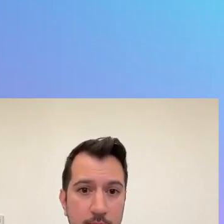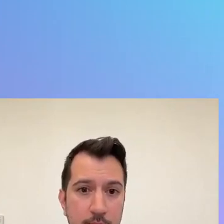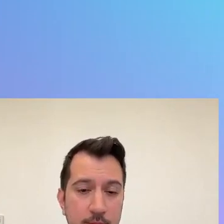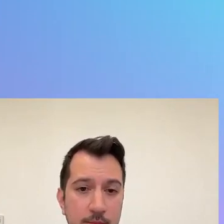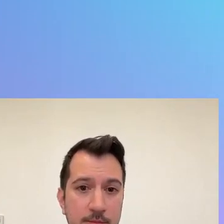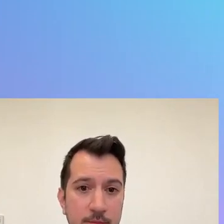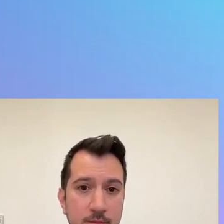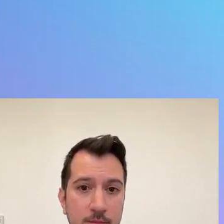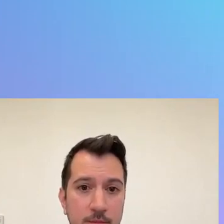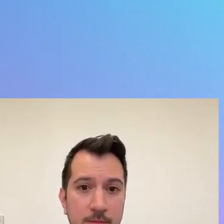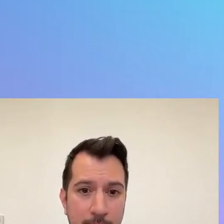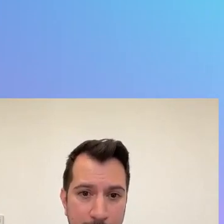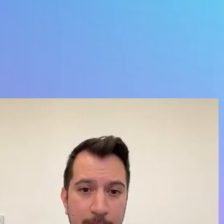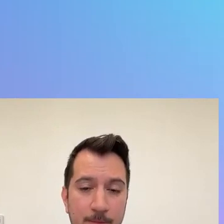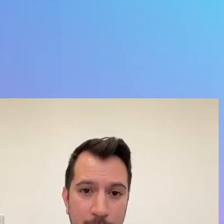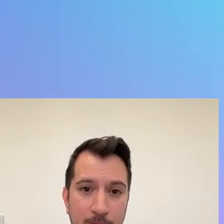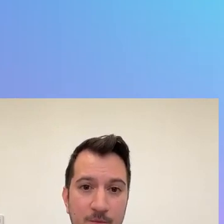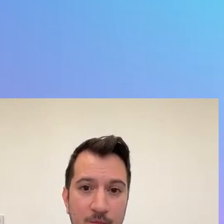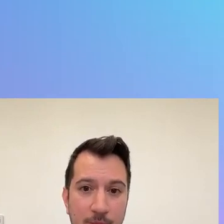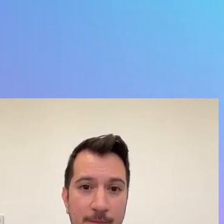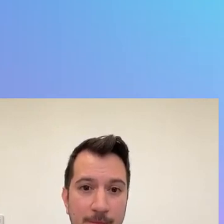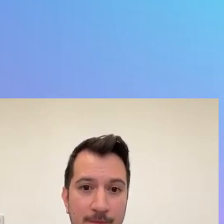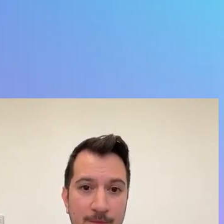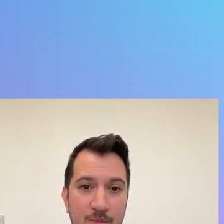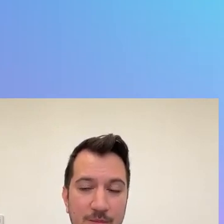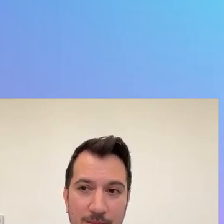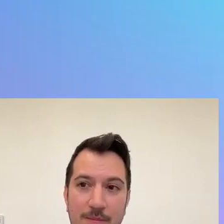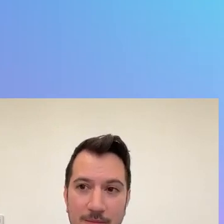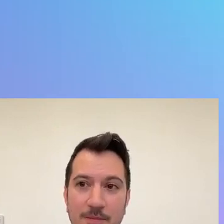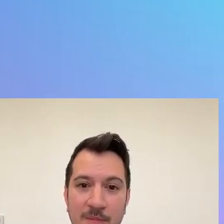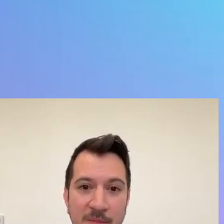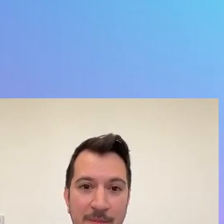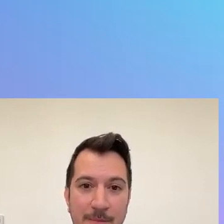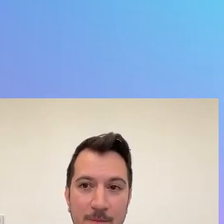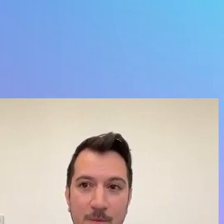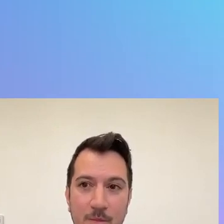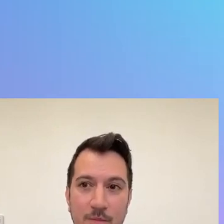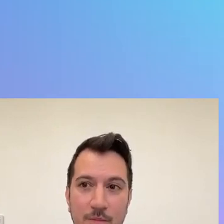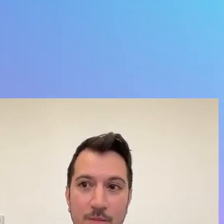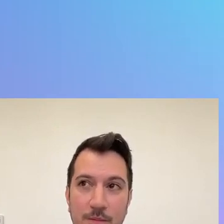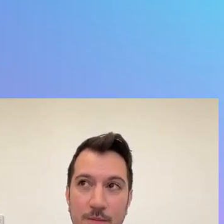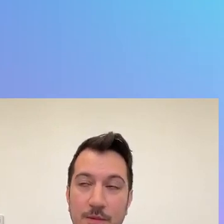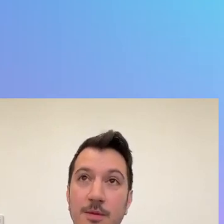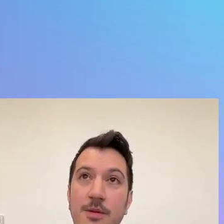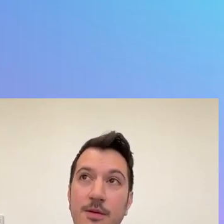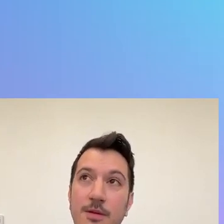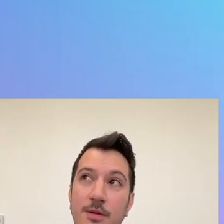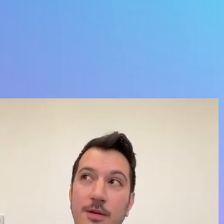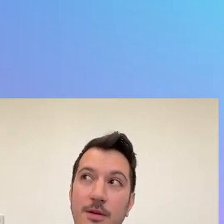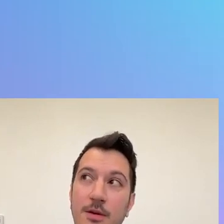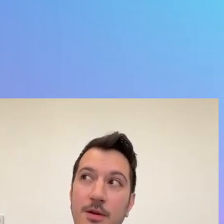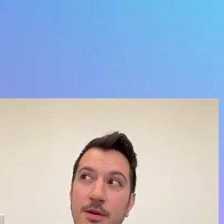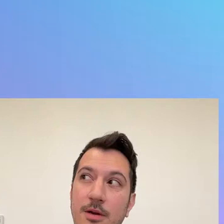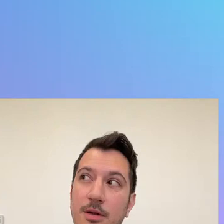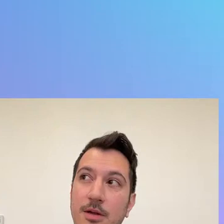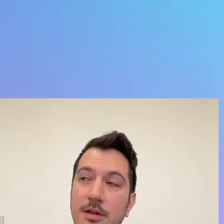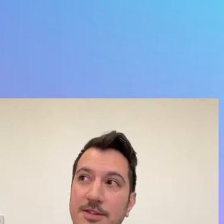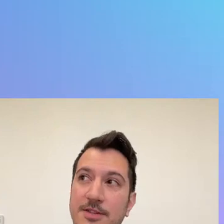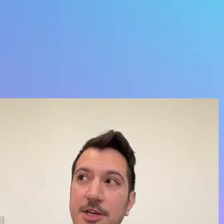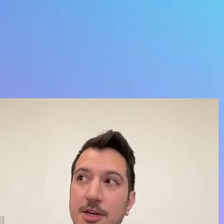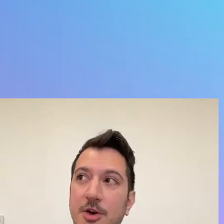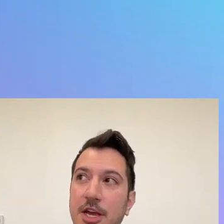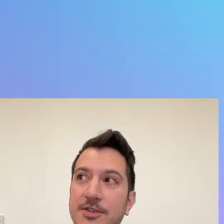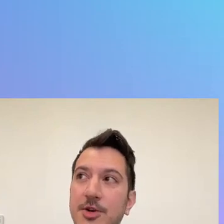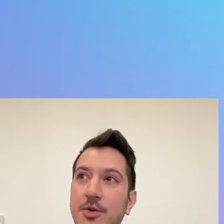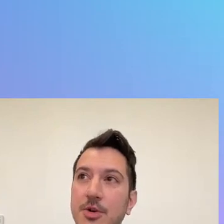smaller? And if you forget one of those 3 points, I can come back, but it's dark mode, multiple contrast options, and font adjustments.